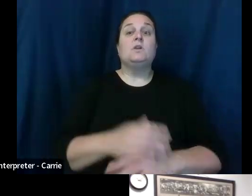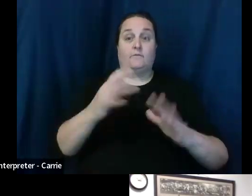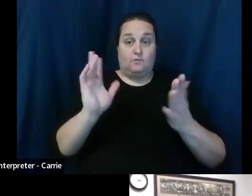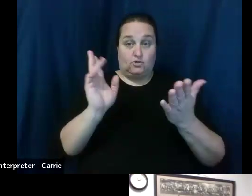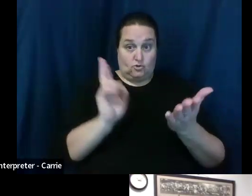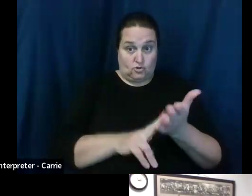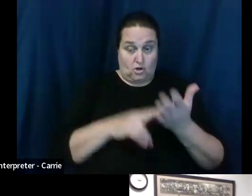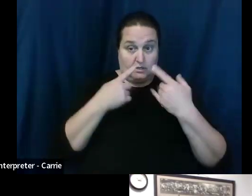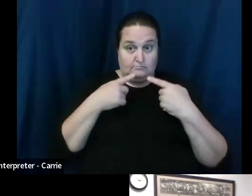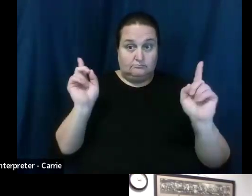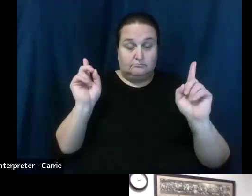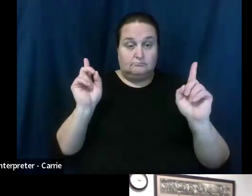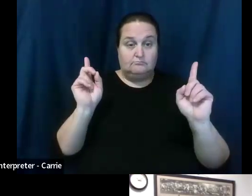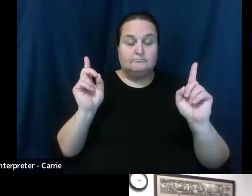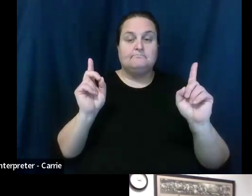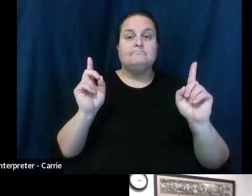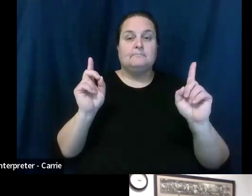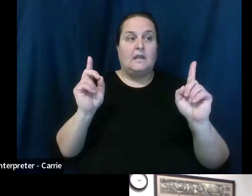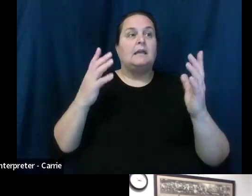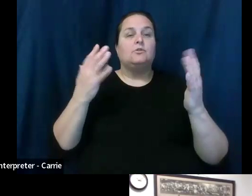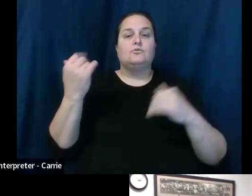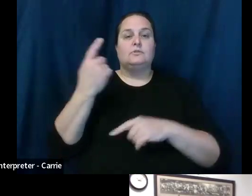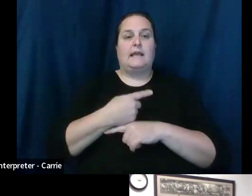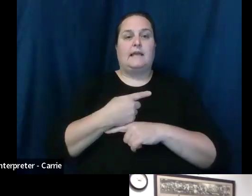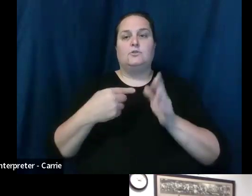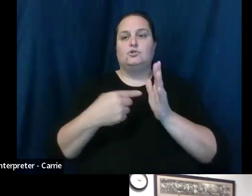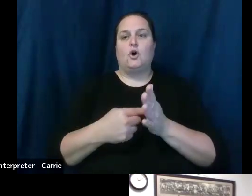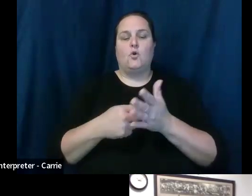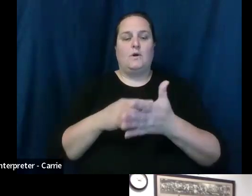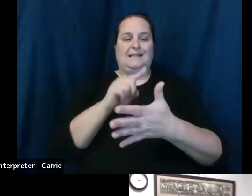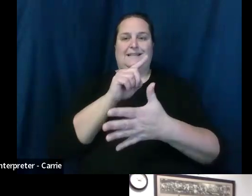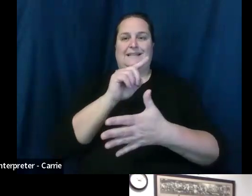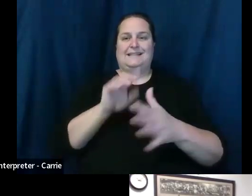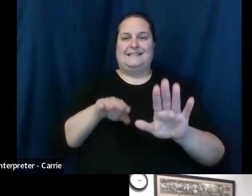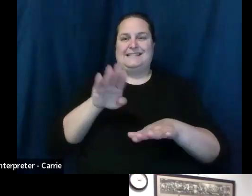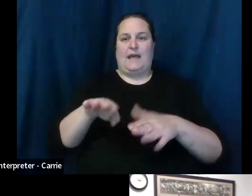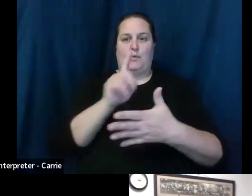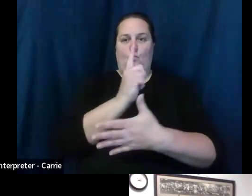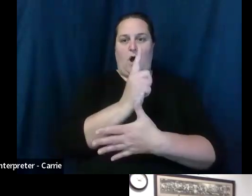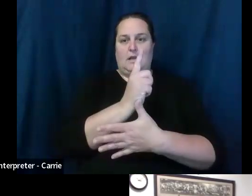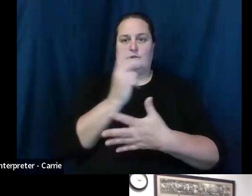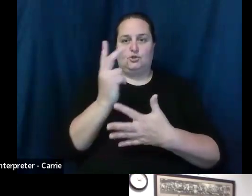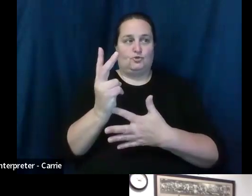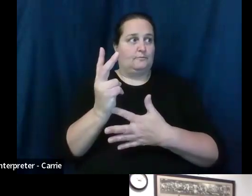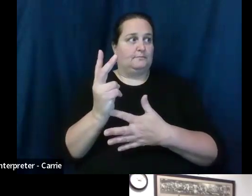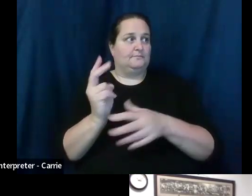website, so today we're going to go through the first two steps. So you can see on the left side here, this is your action center.